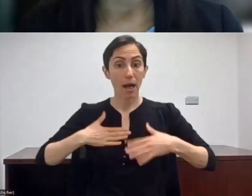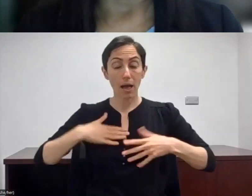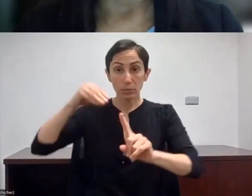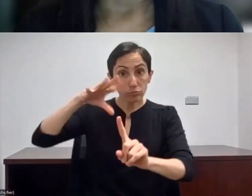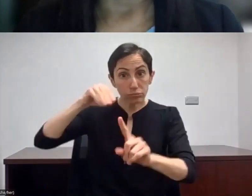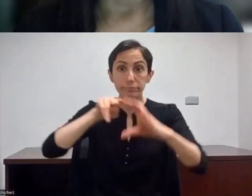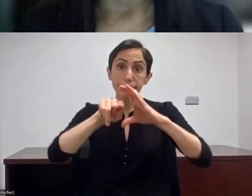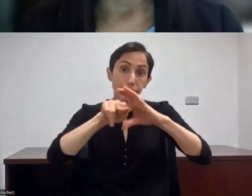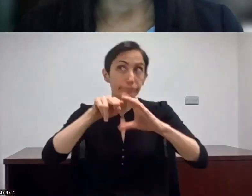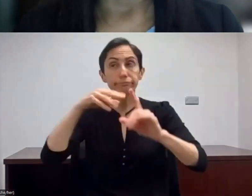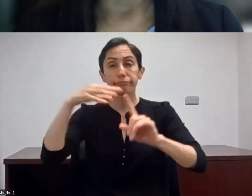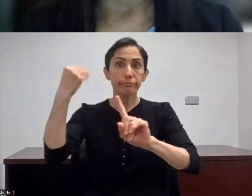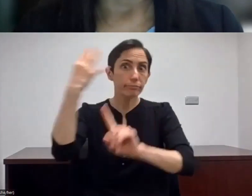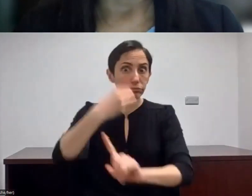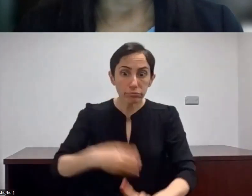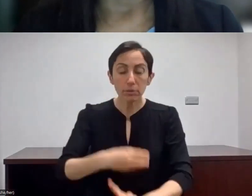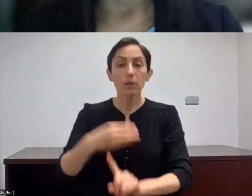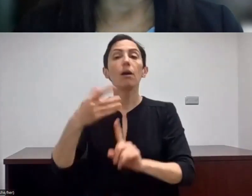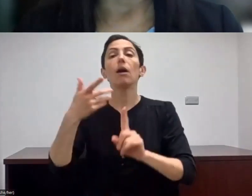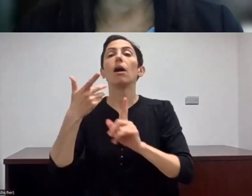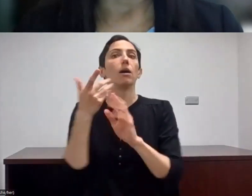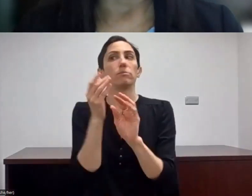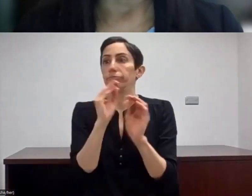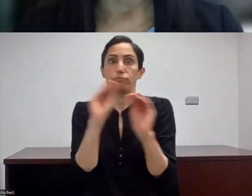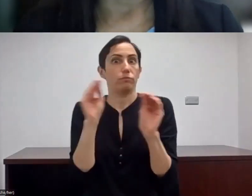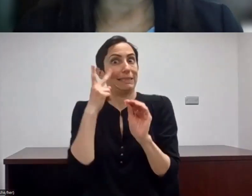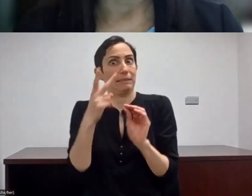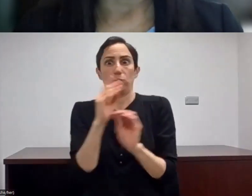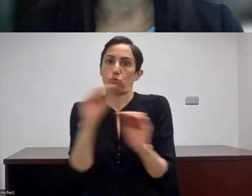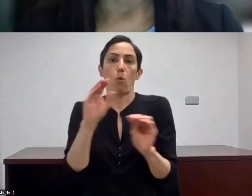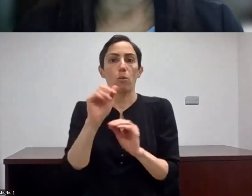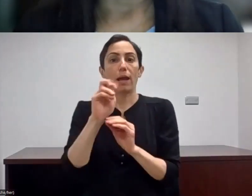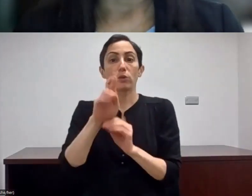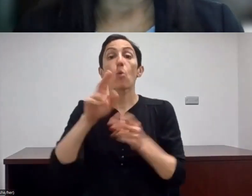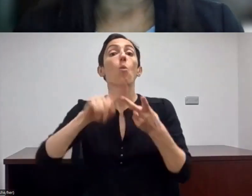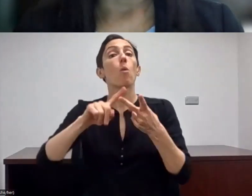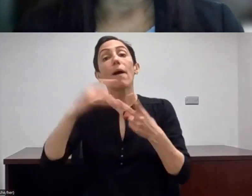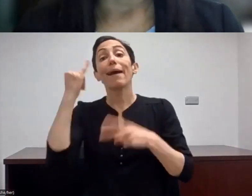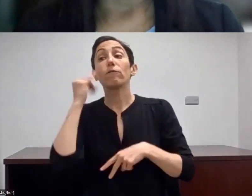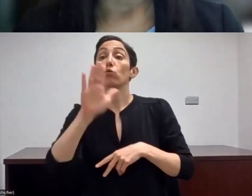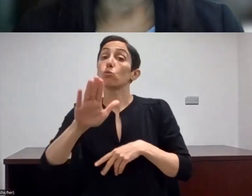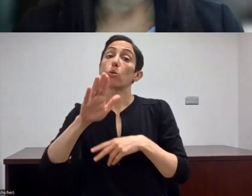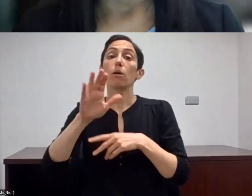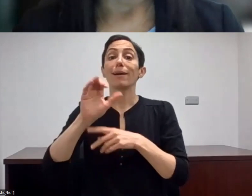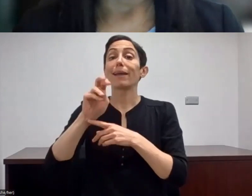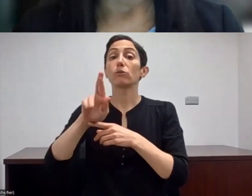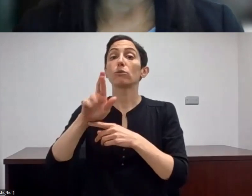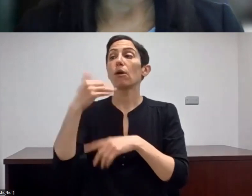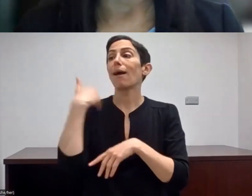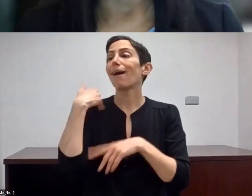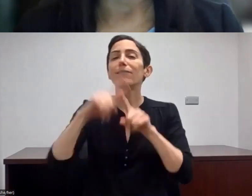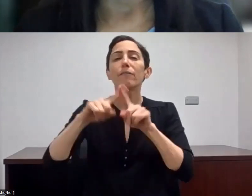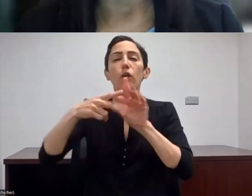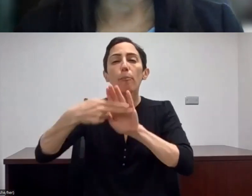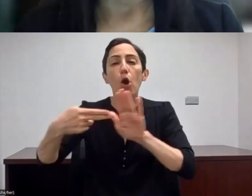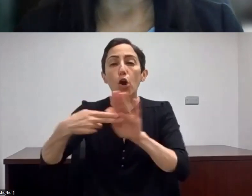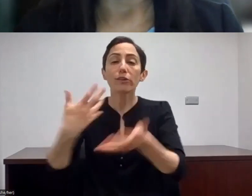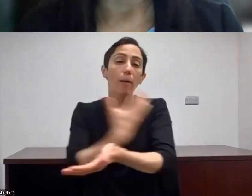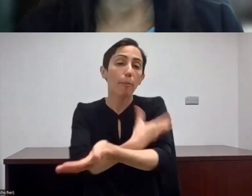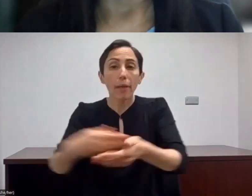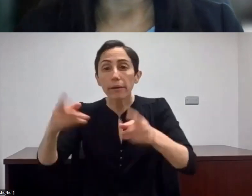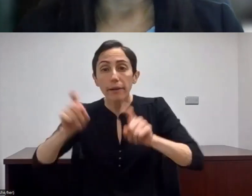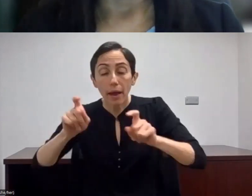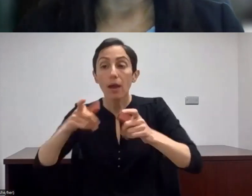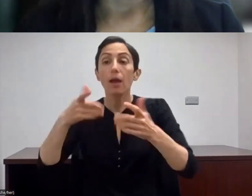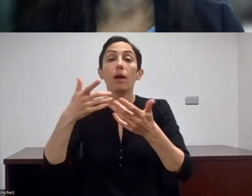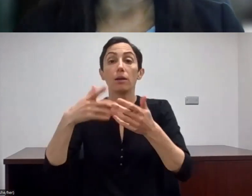there's markers for that particular type of cancer. And so often when